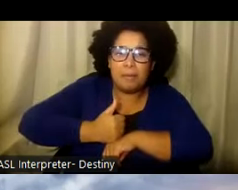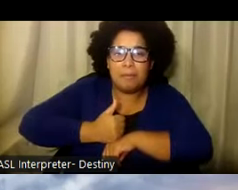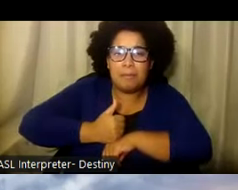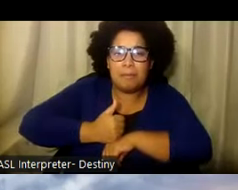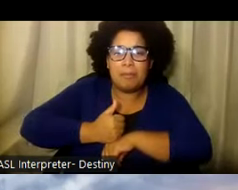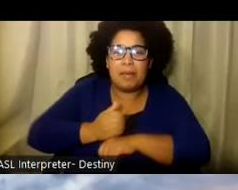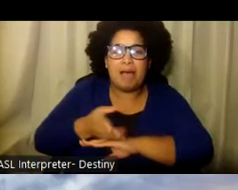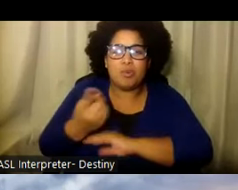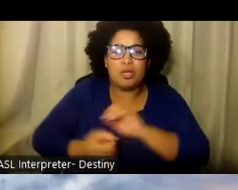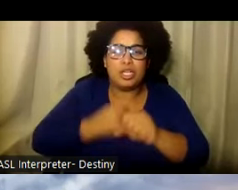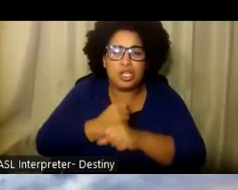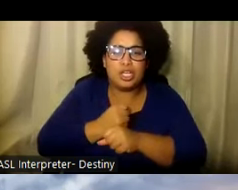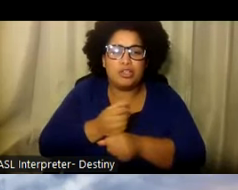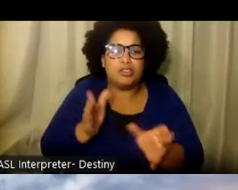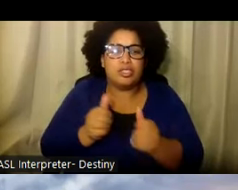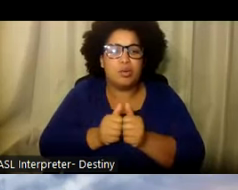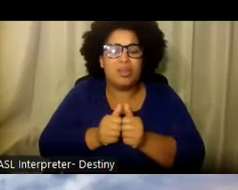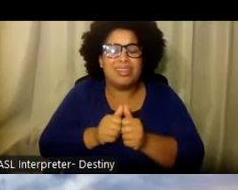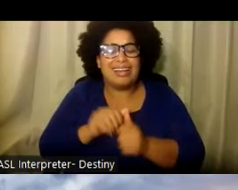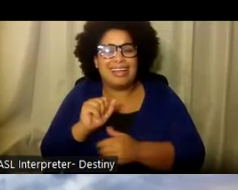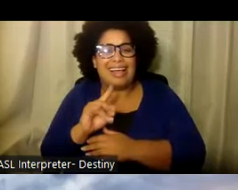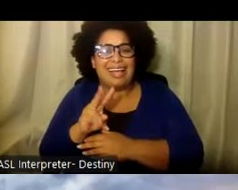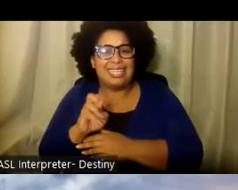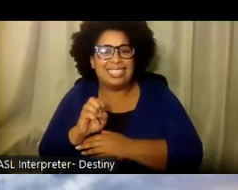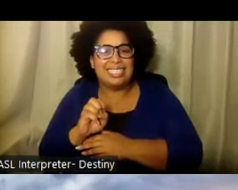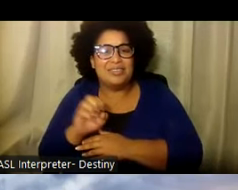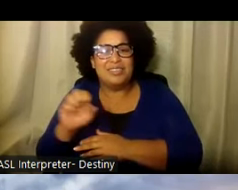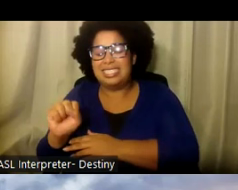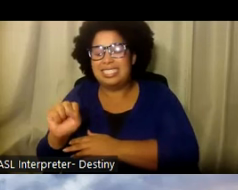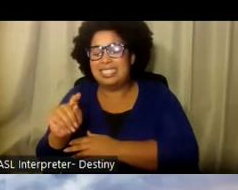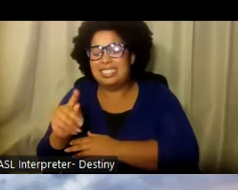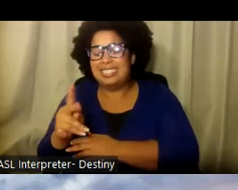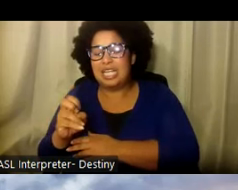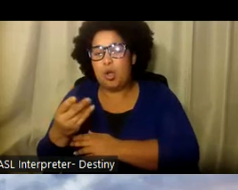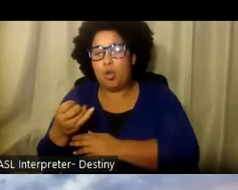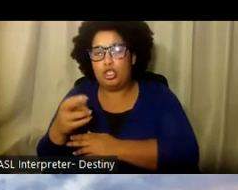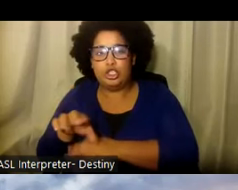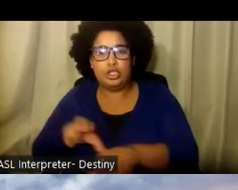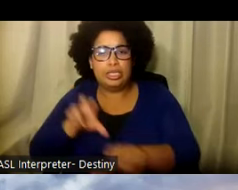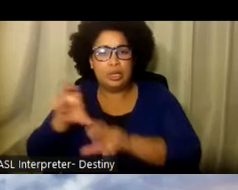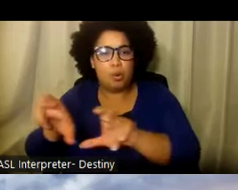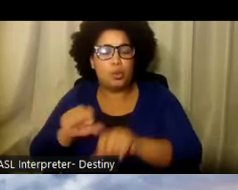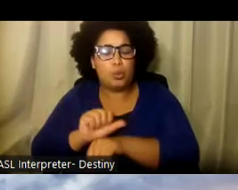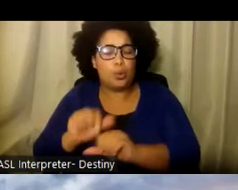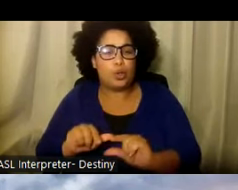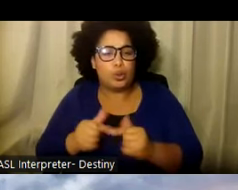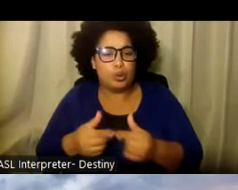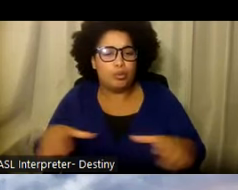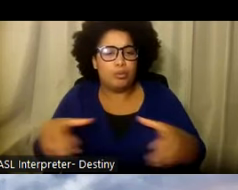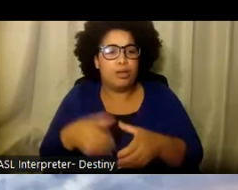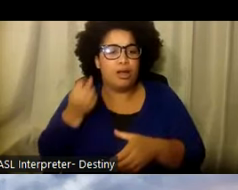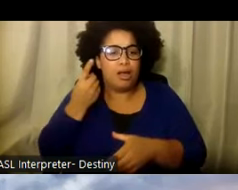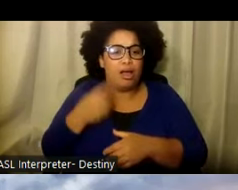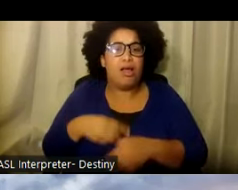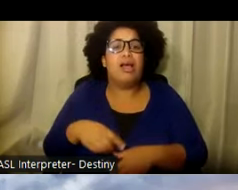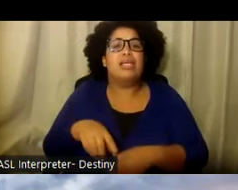year of discussion with an active stakeholder work group. As you may remember, the Disability Thrive Initiative has brought several